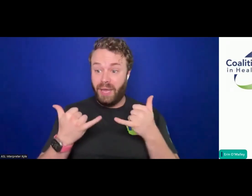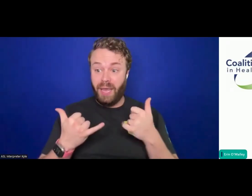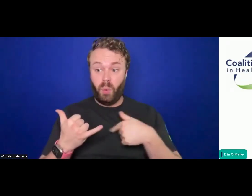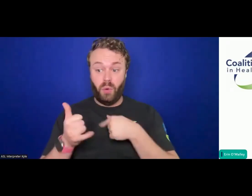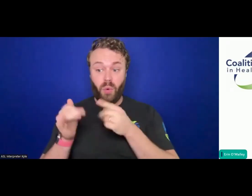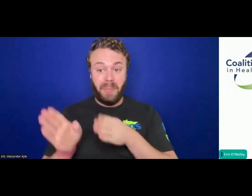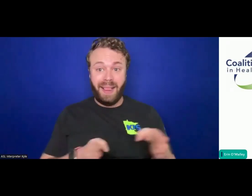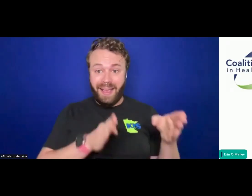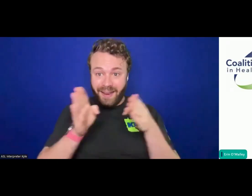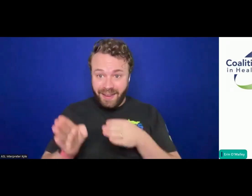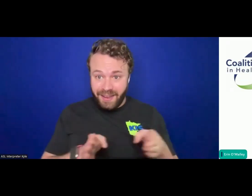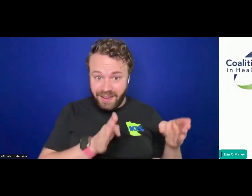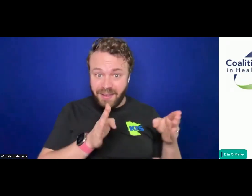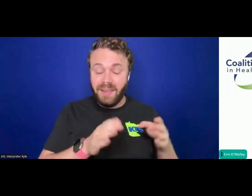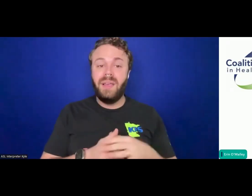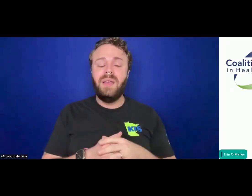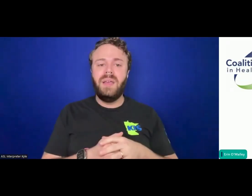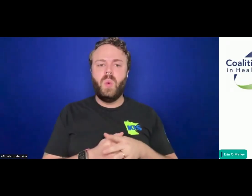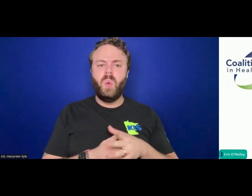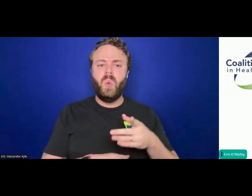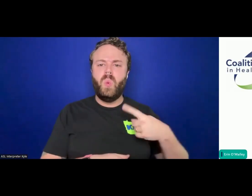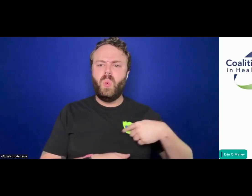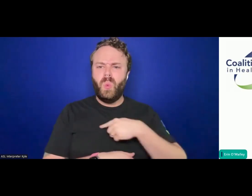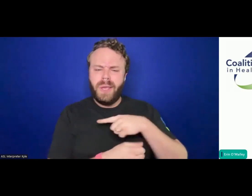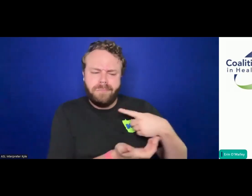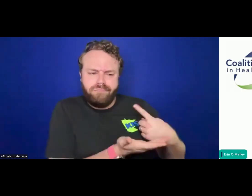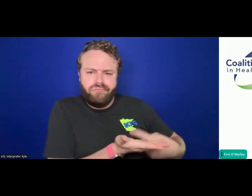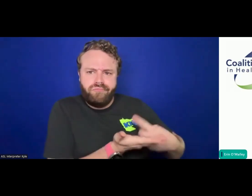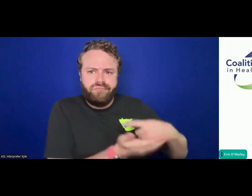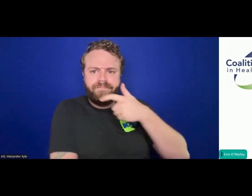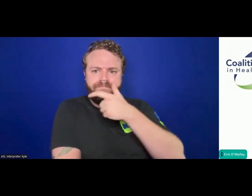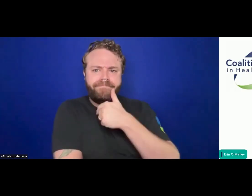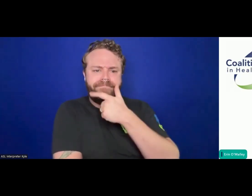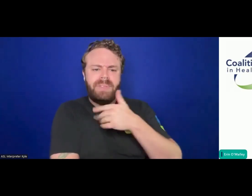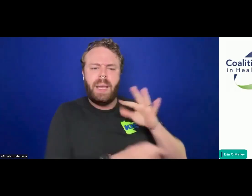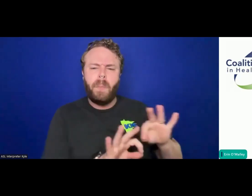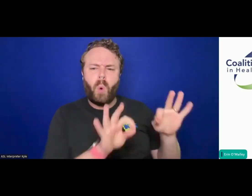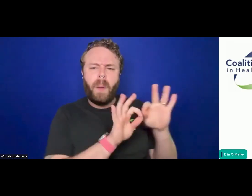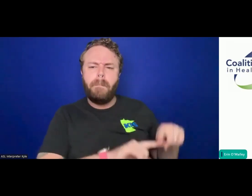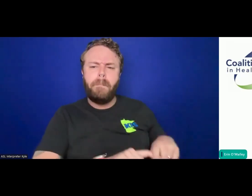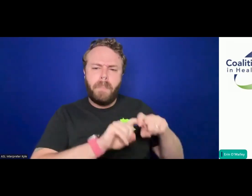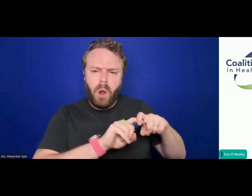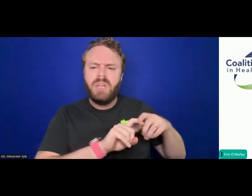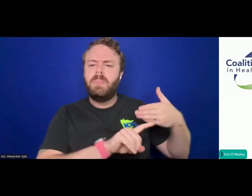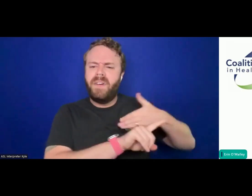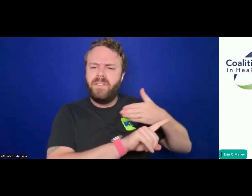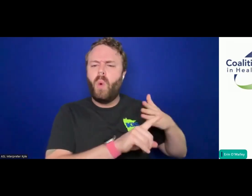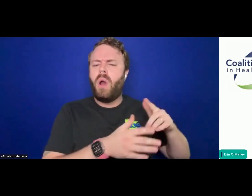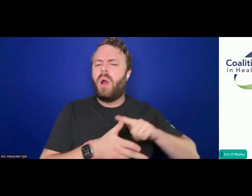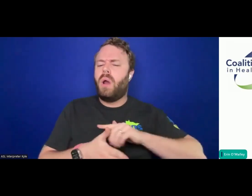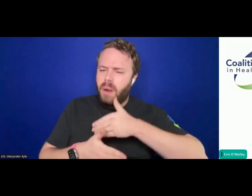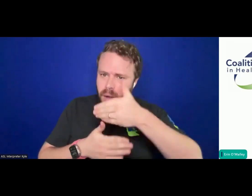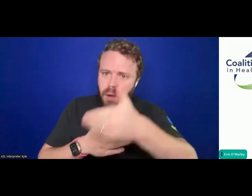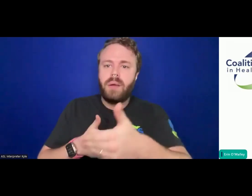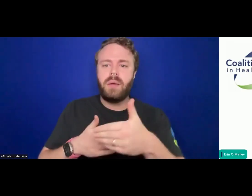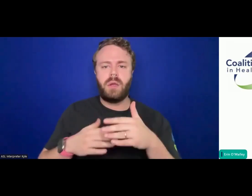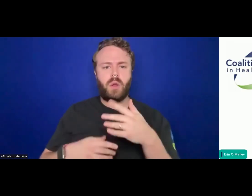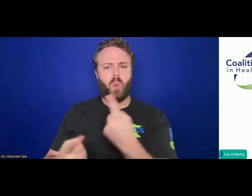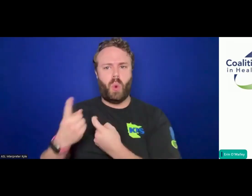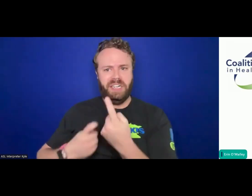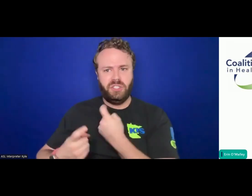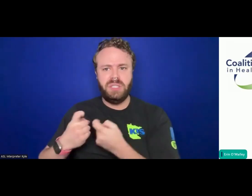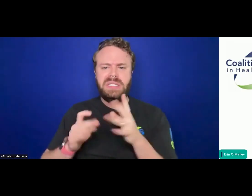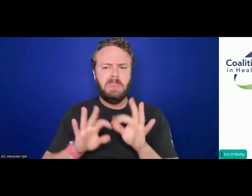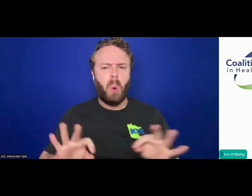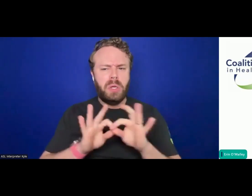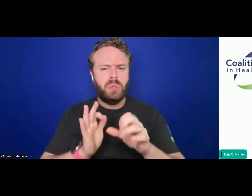the organizers and I felt that we needed to pause before we move into Q&A to really underscore just how pivotal